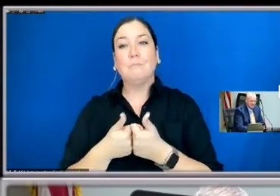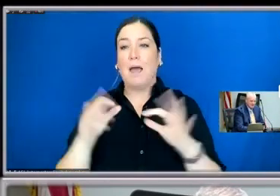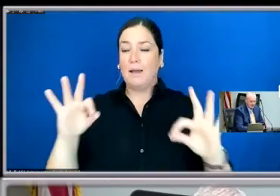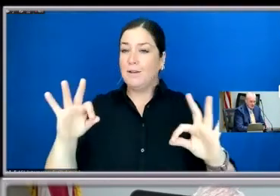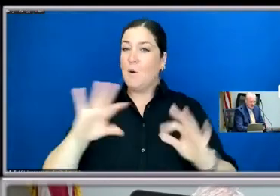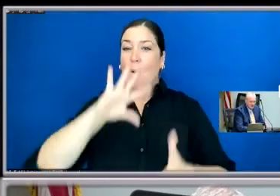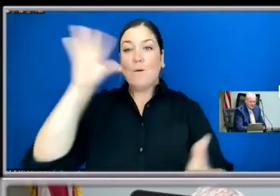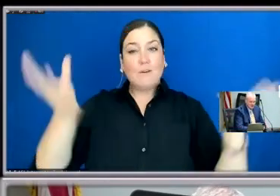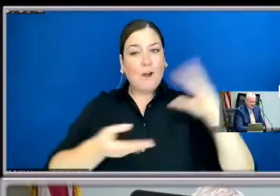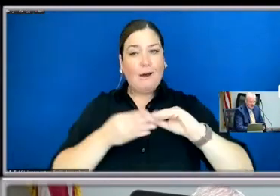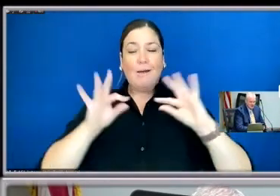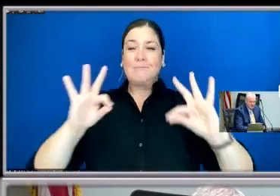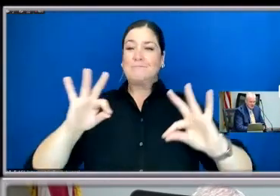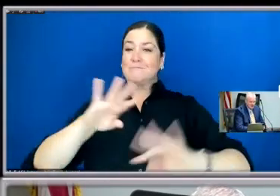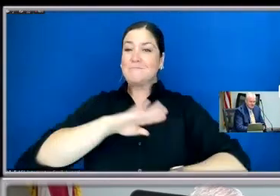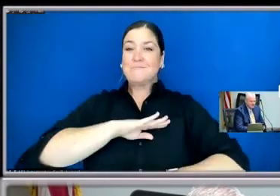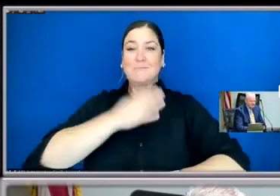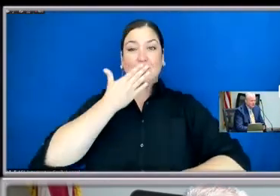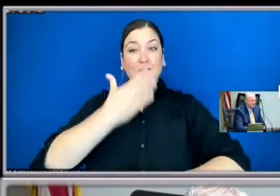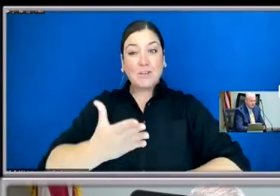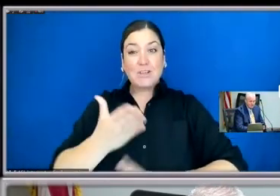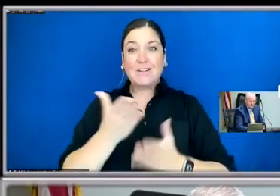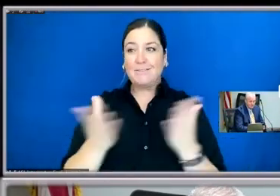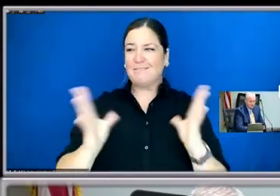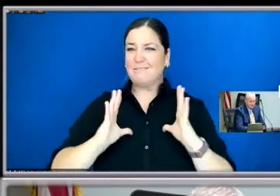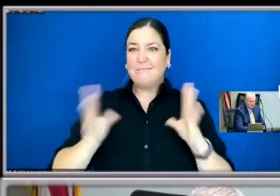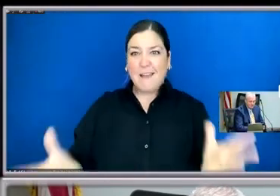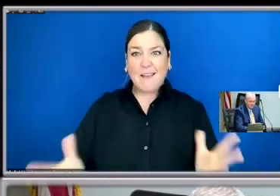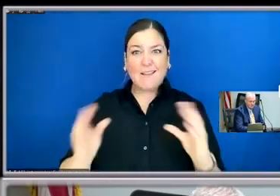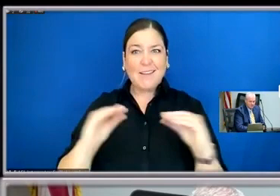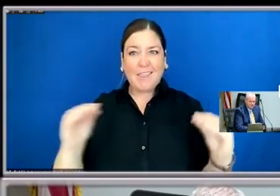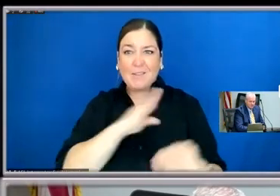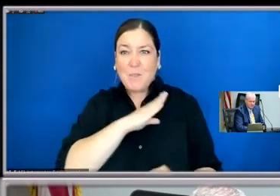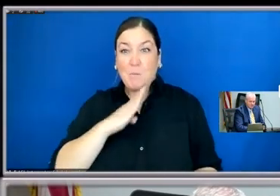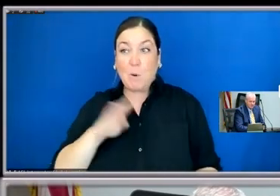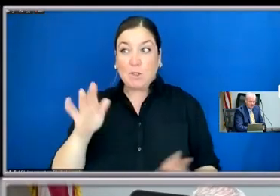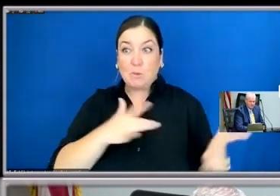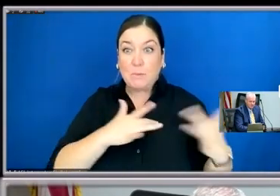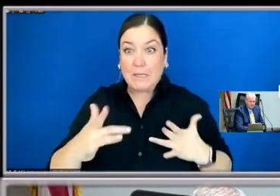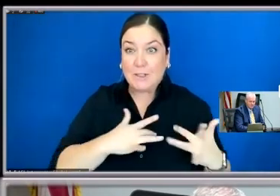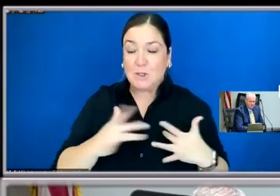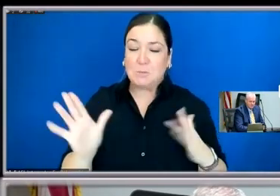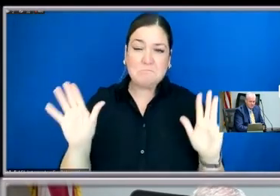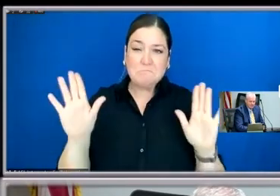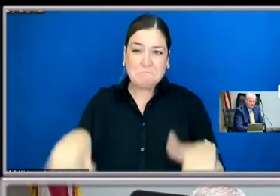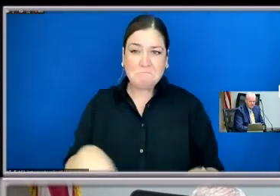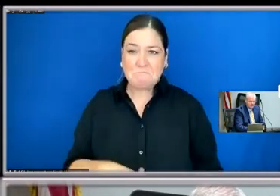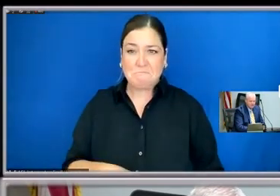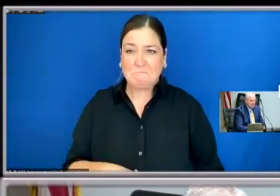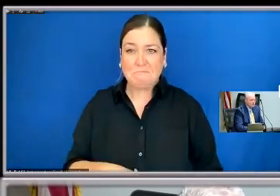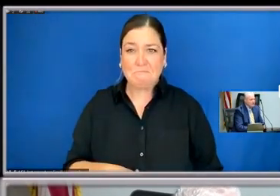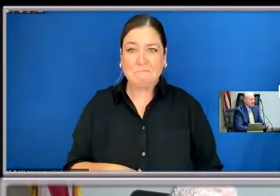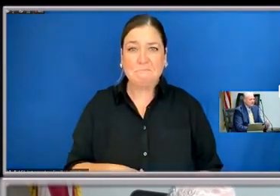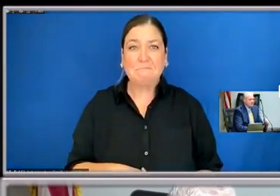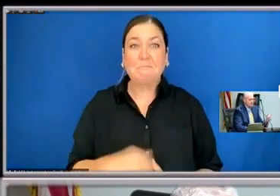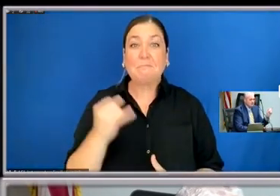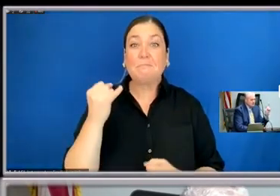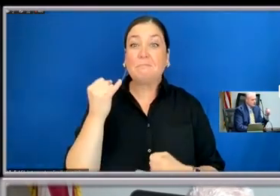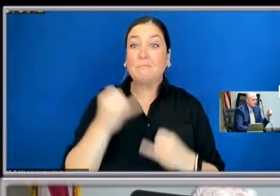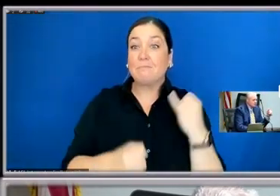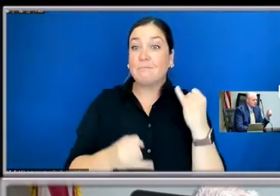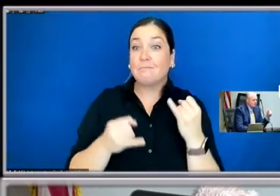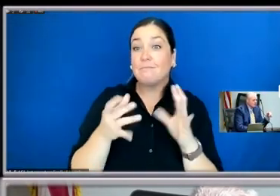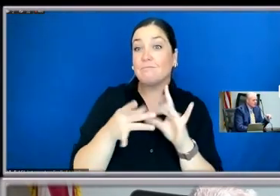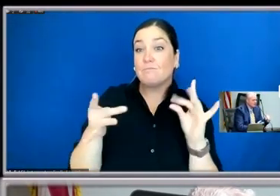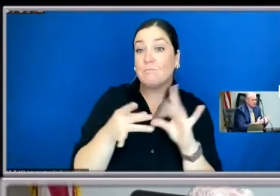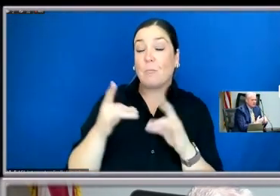Things are just fine. Nothing that the board needs to be worried about at this point. And then the last thing I wanted to update you on the buildings,